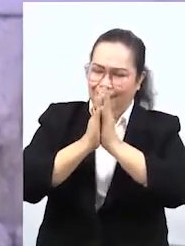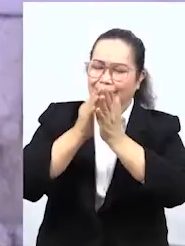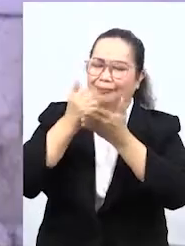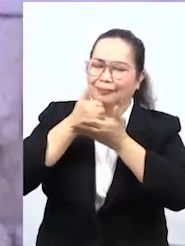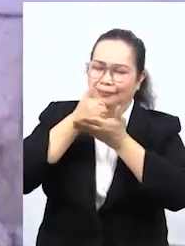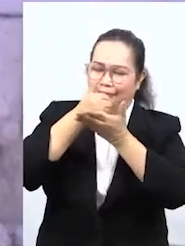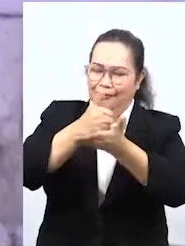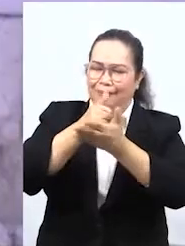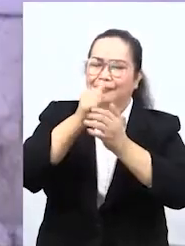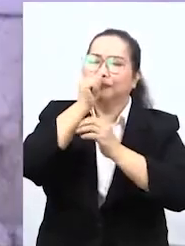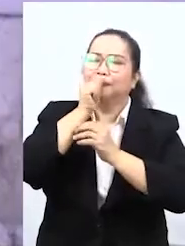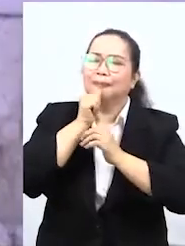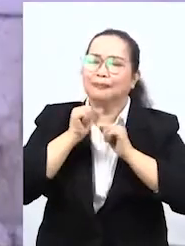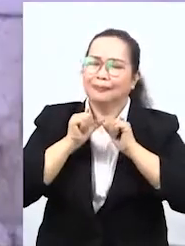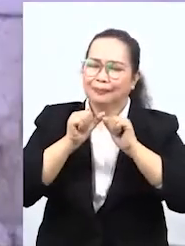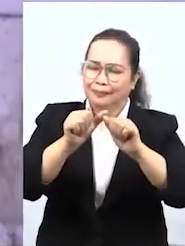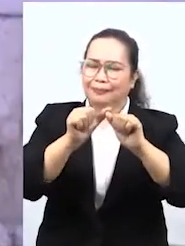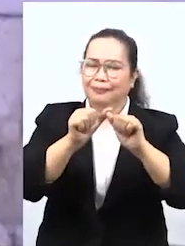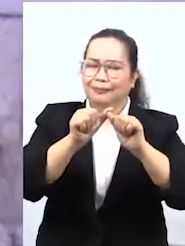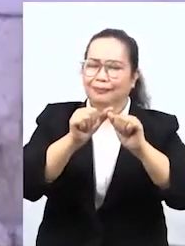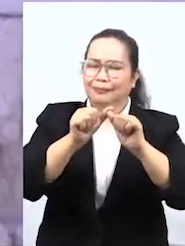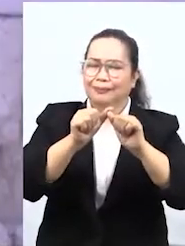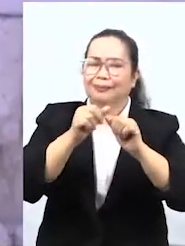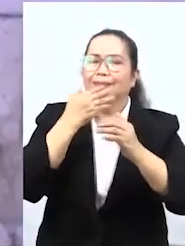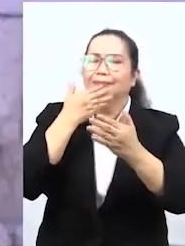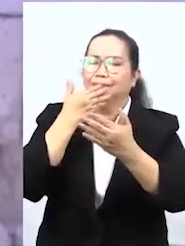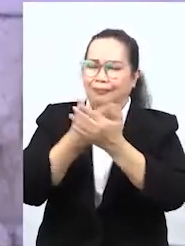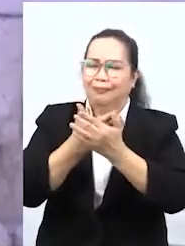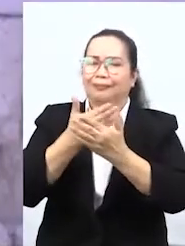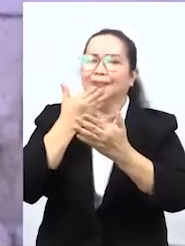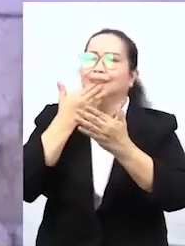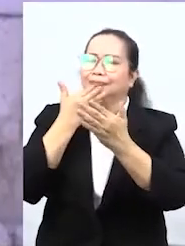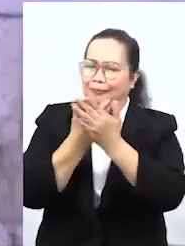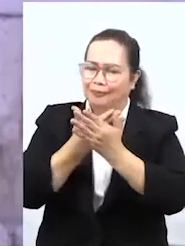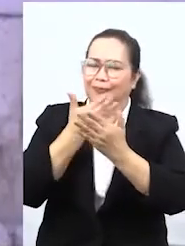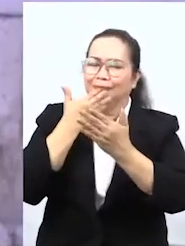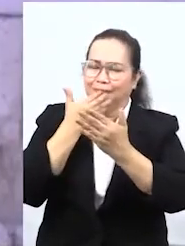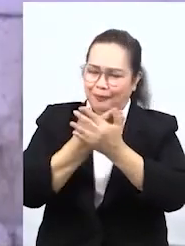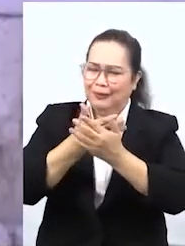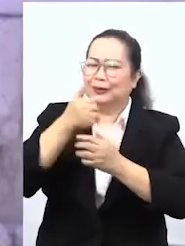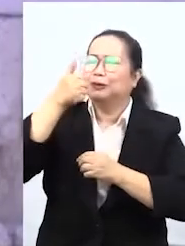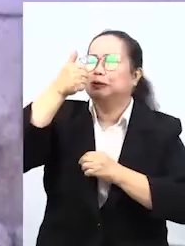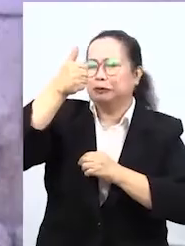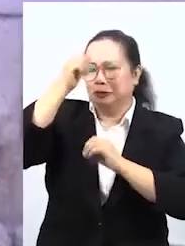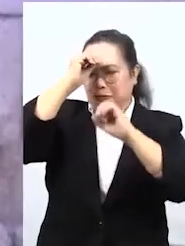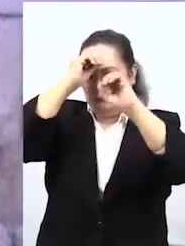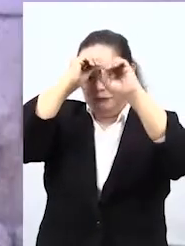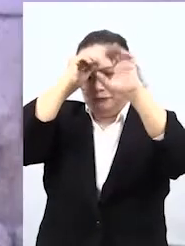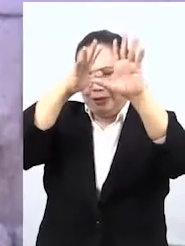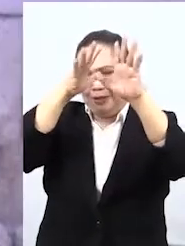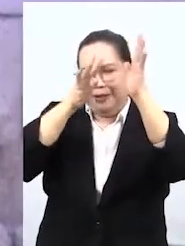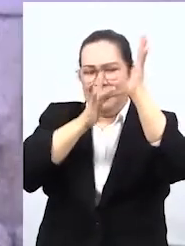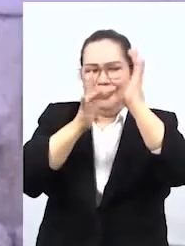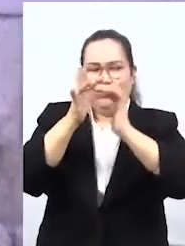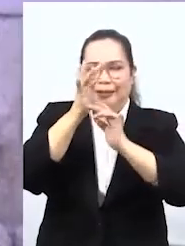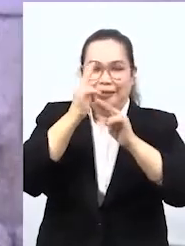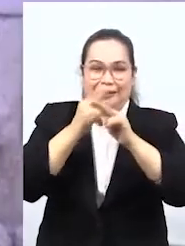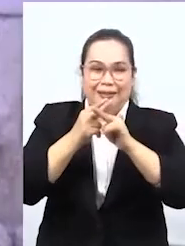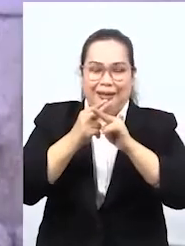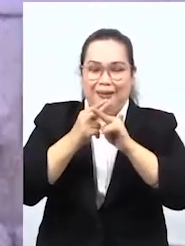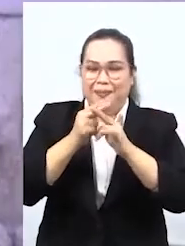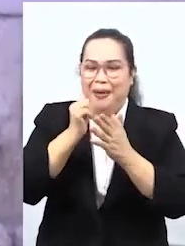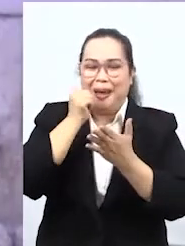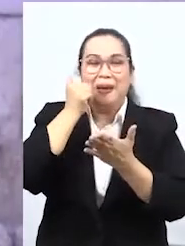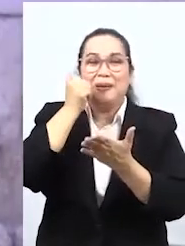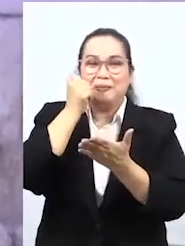to persevere trusting a good good good father in Jesus name